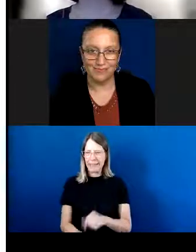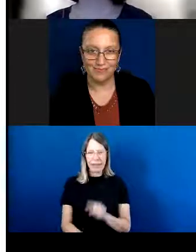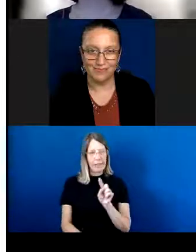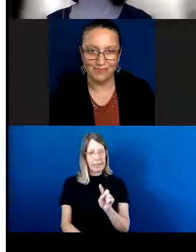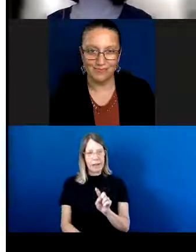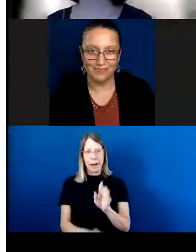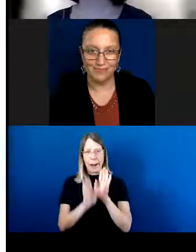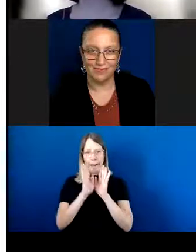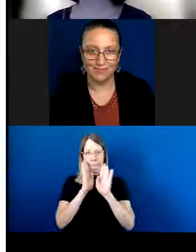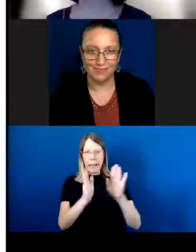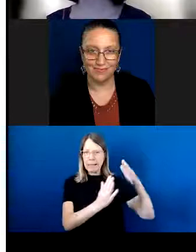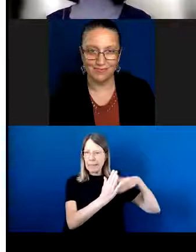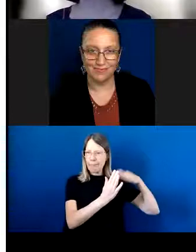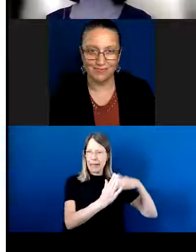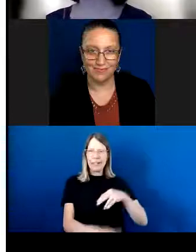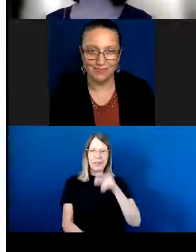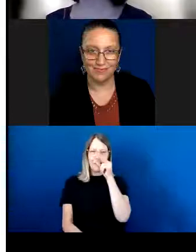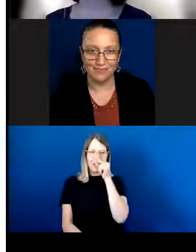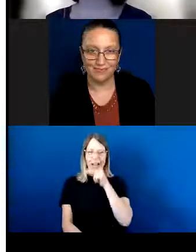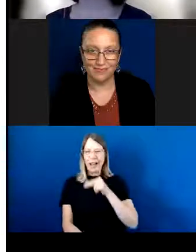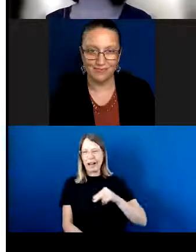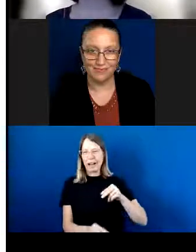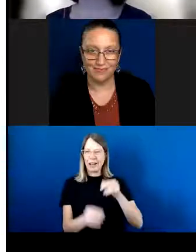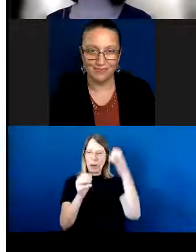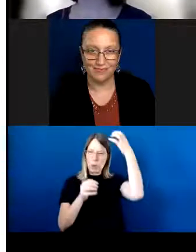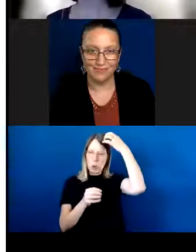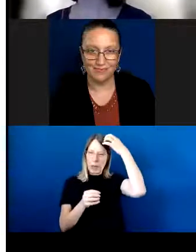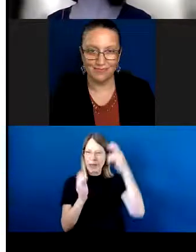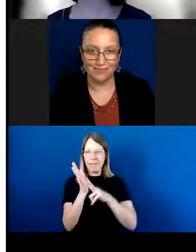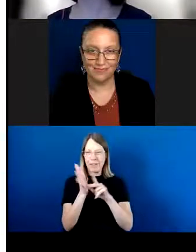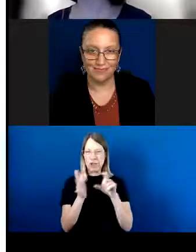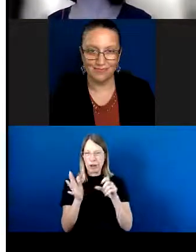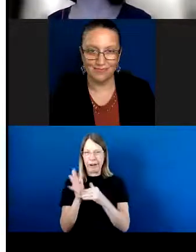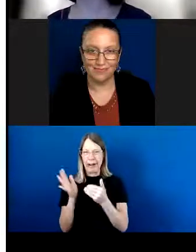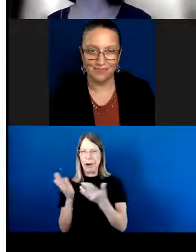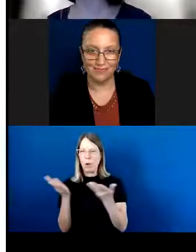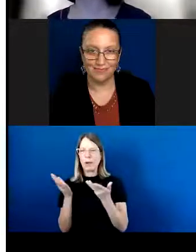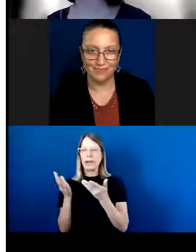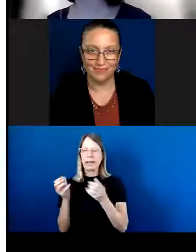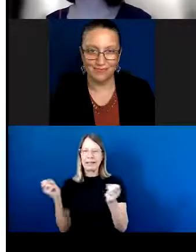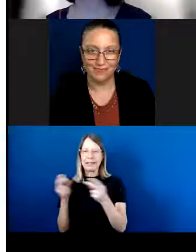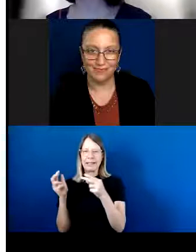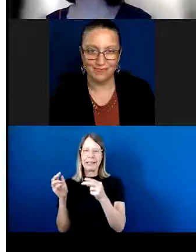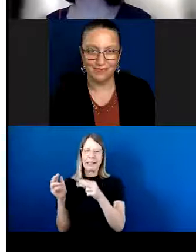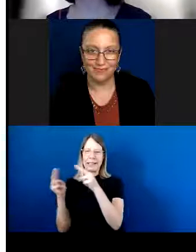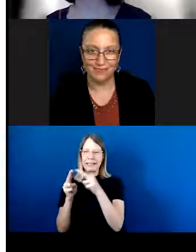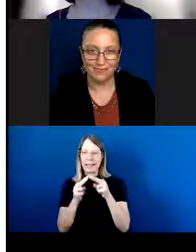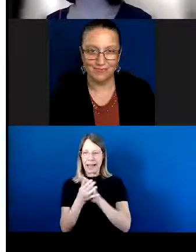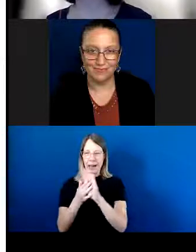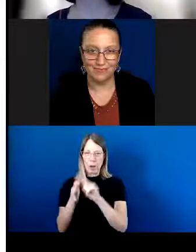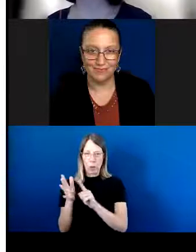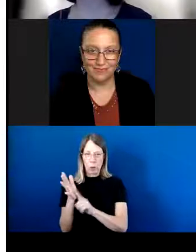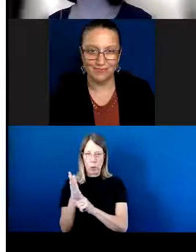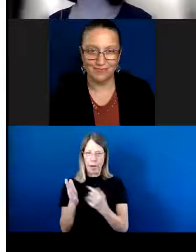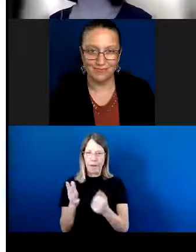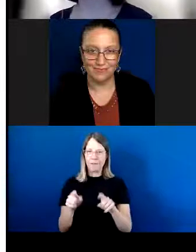enormous painting of the young Queen Victoria, which hangs in Sydney Town Hall, 2 different crowns have been featured. Arthur Charles Fox